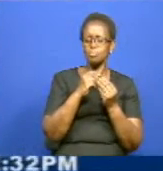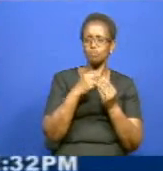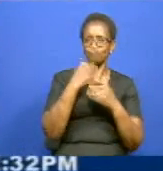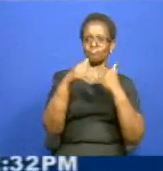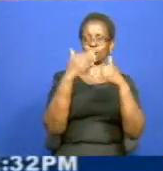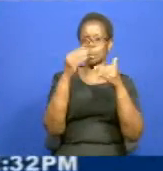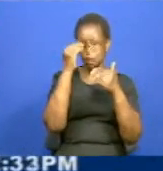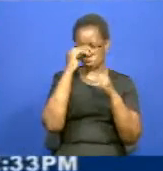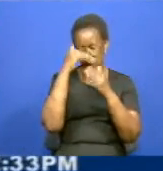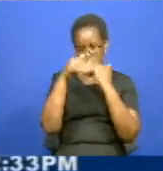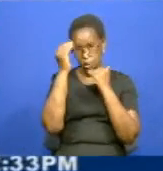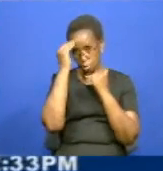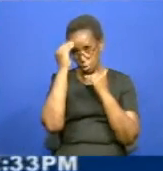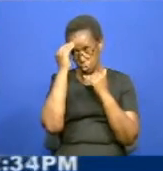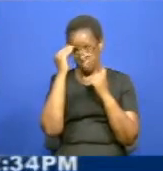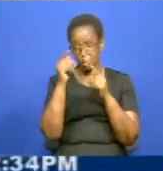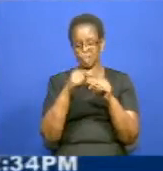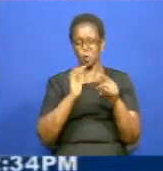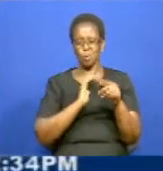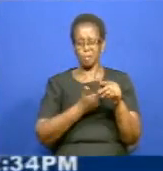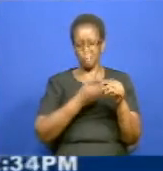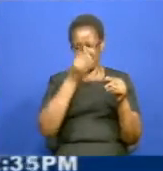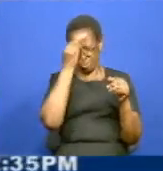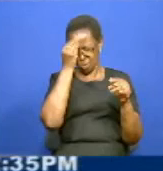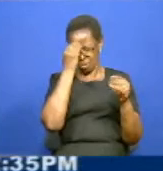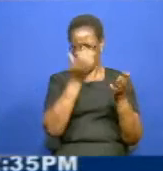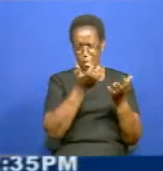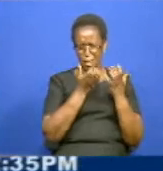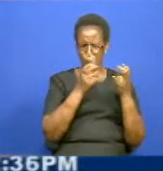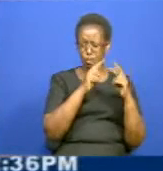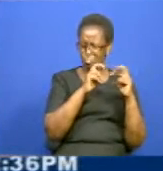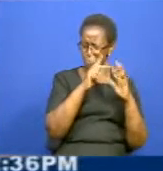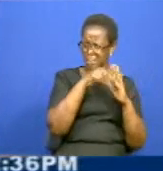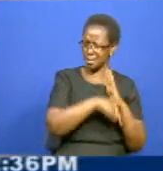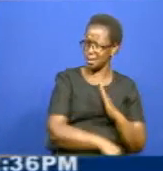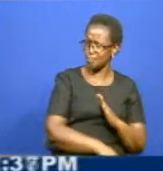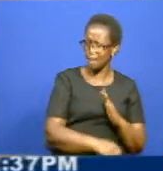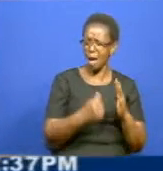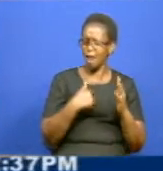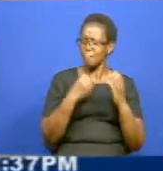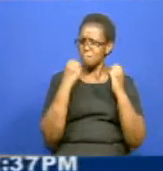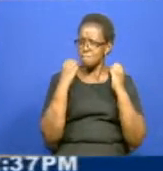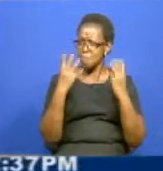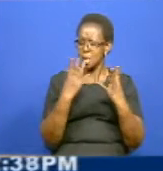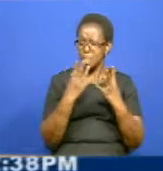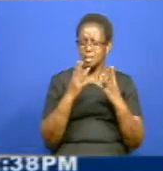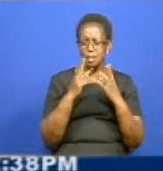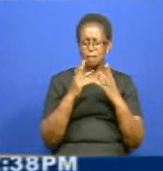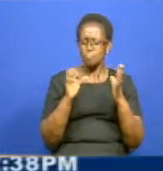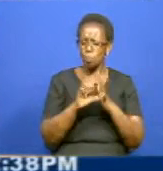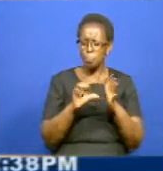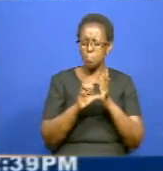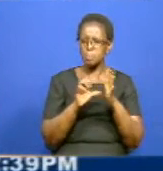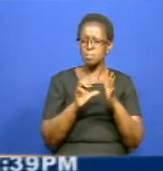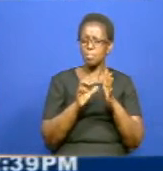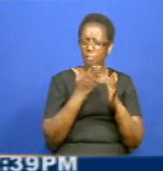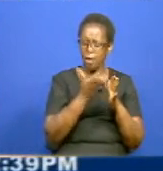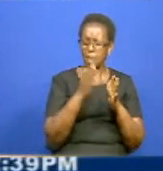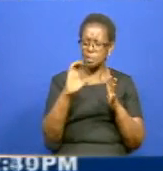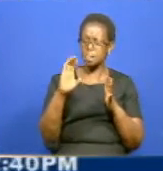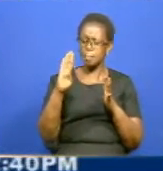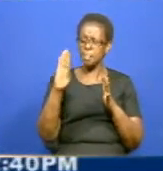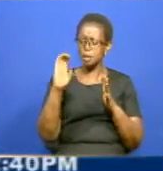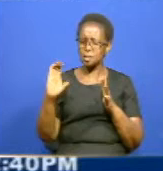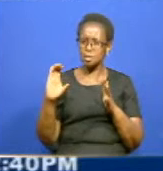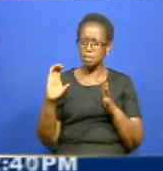of education, we need to interrogate this because, Honorable Speaker, there are so many issues to do with the CBC curriculum in